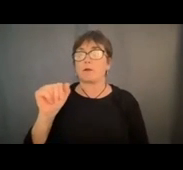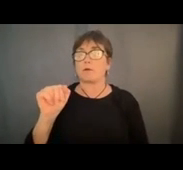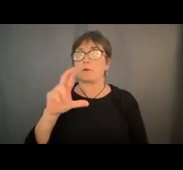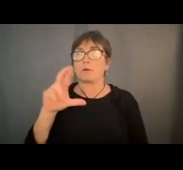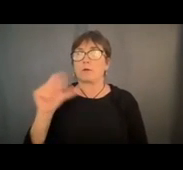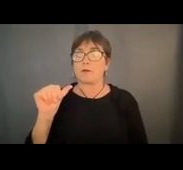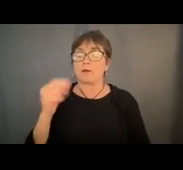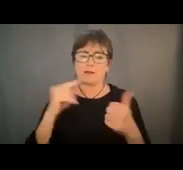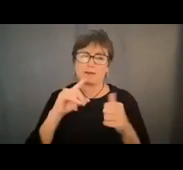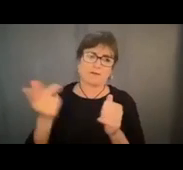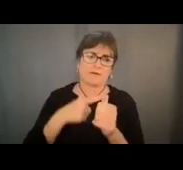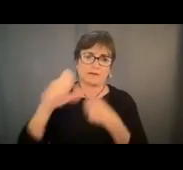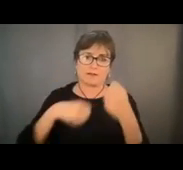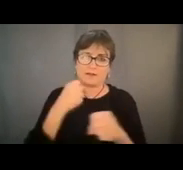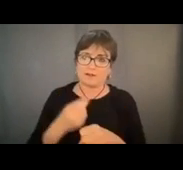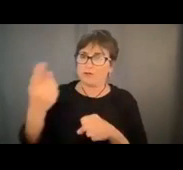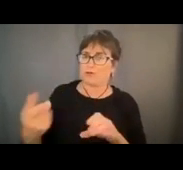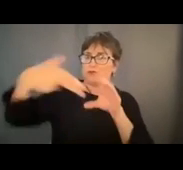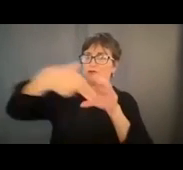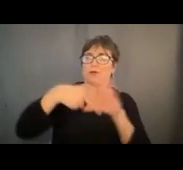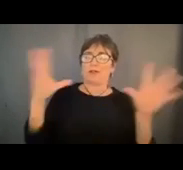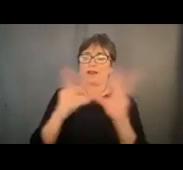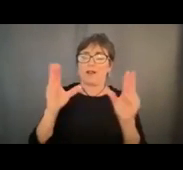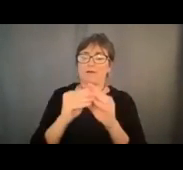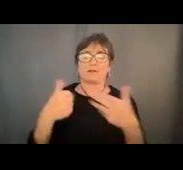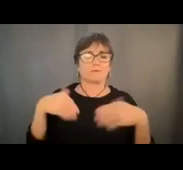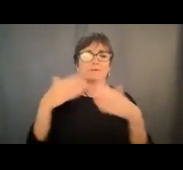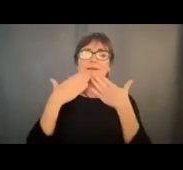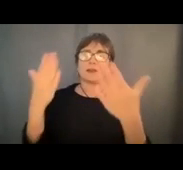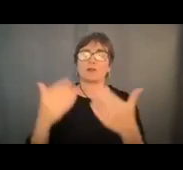or privilege of having you join us to speak. So thank you so much.